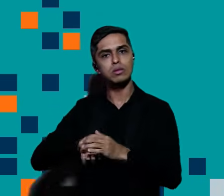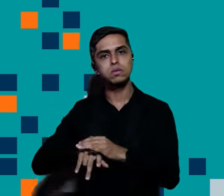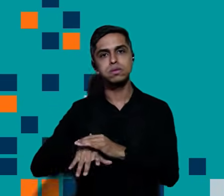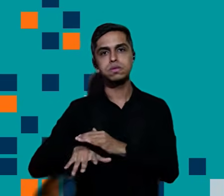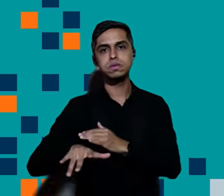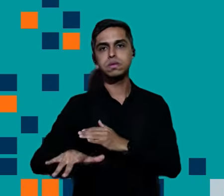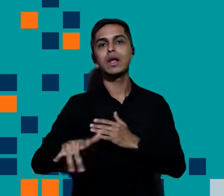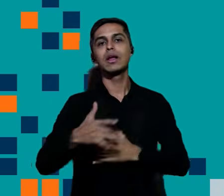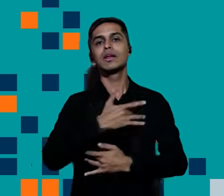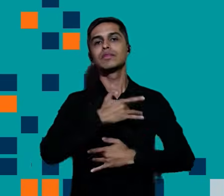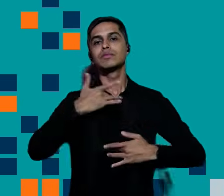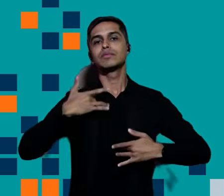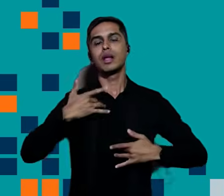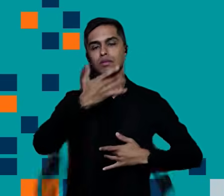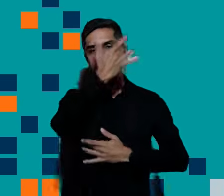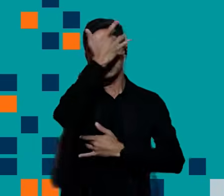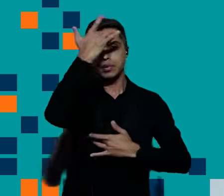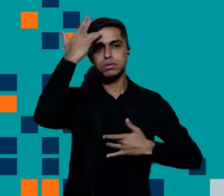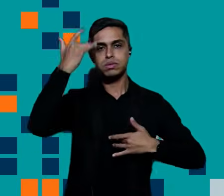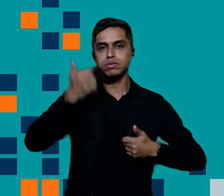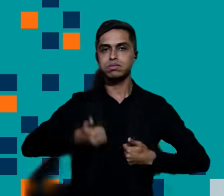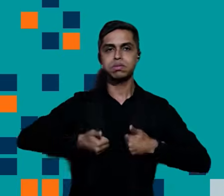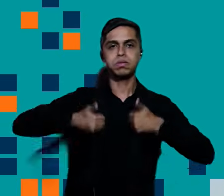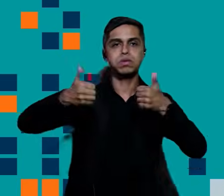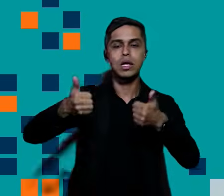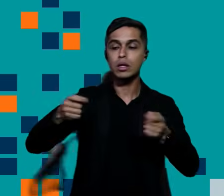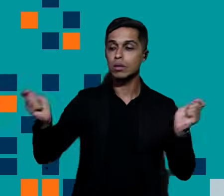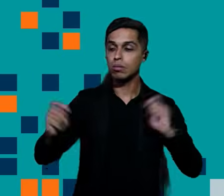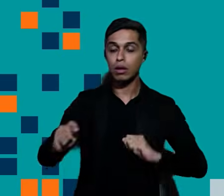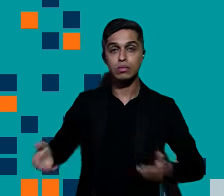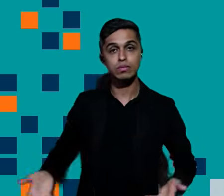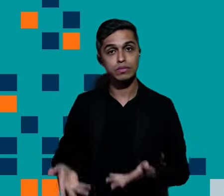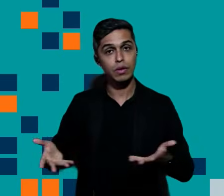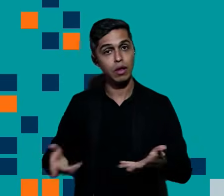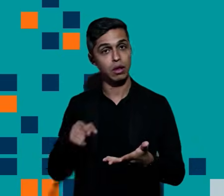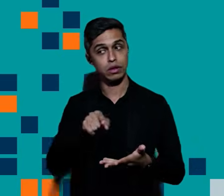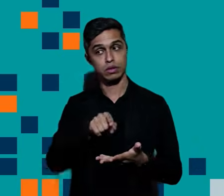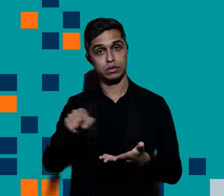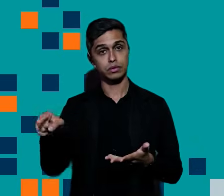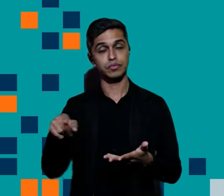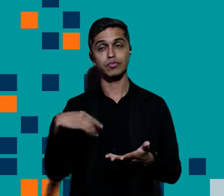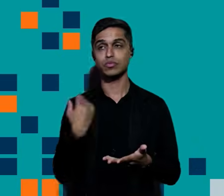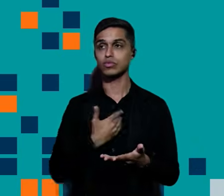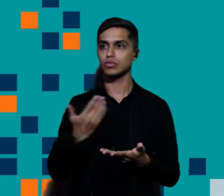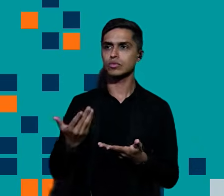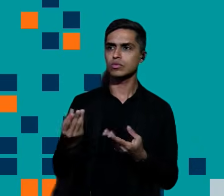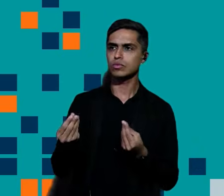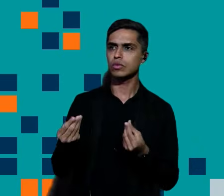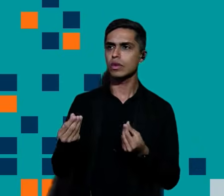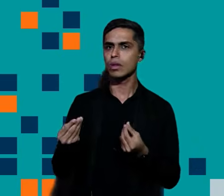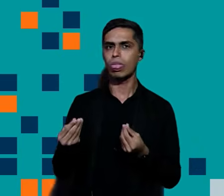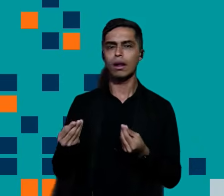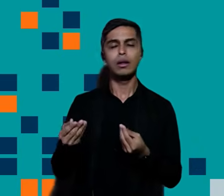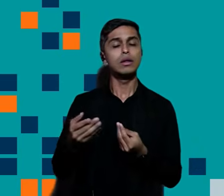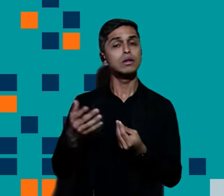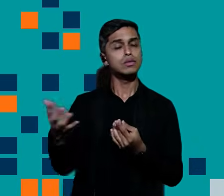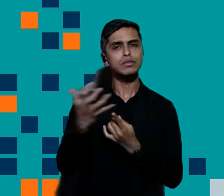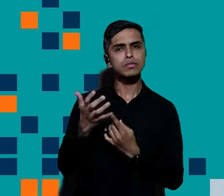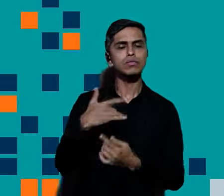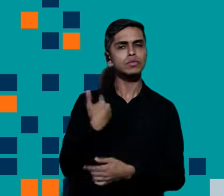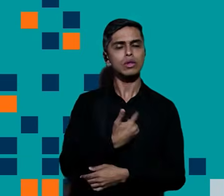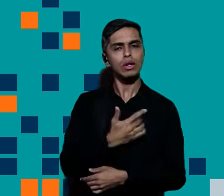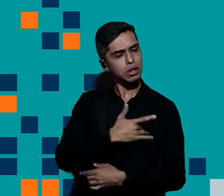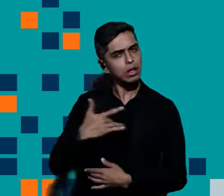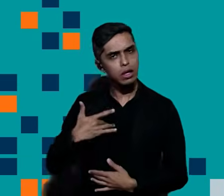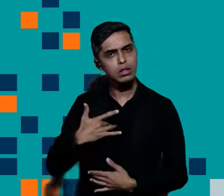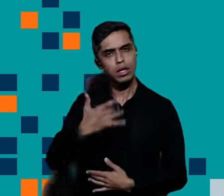accelerant for our physiological, our psychological, and our biological health and